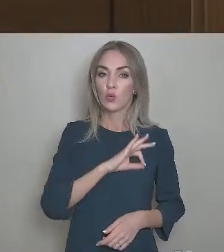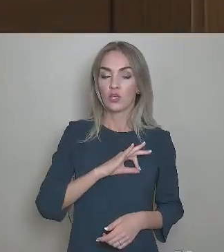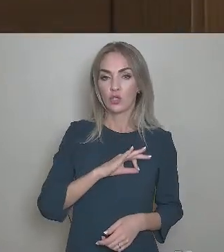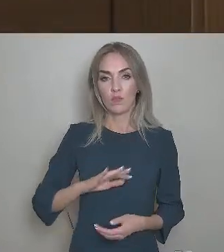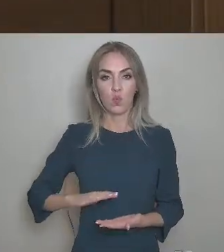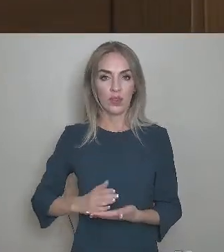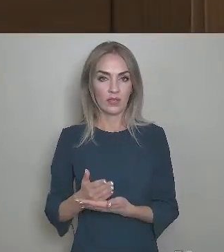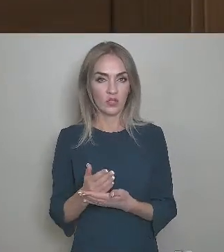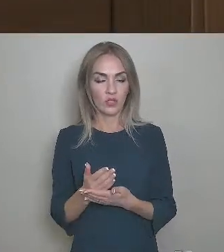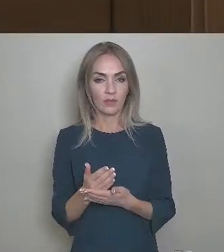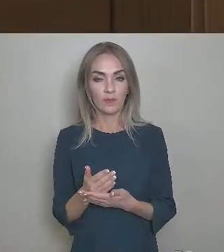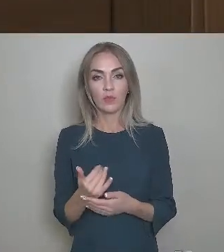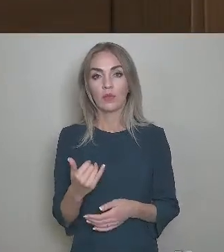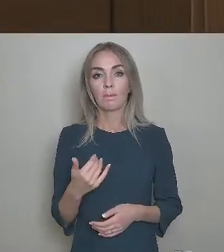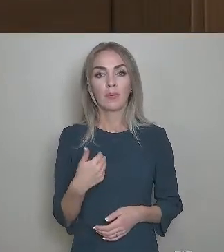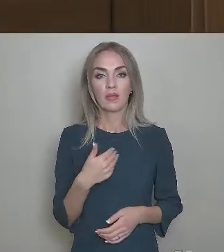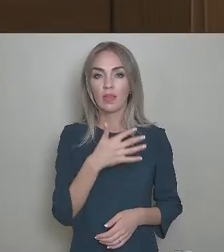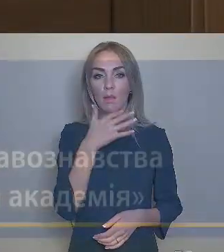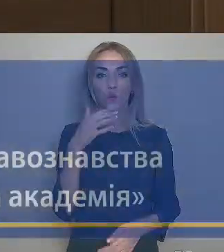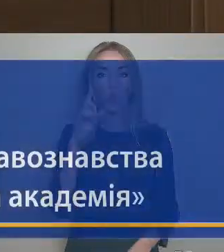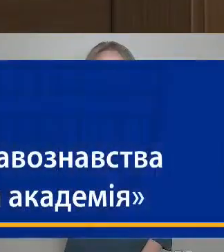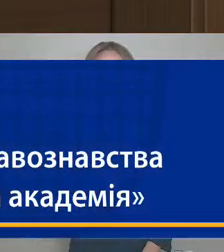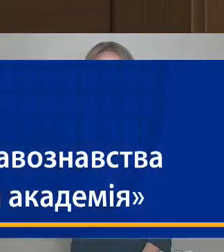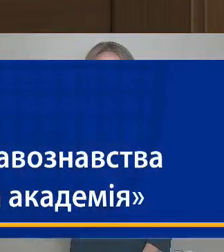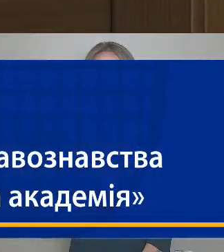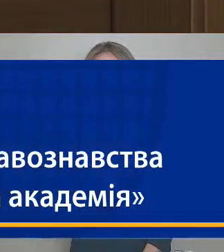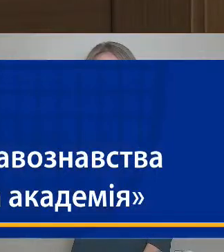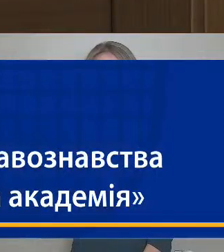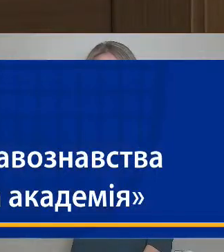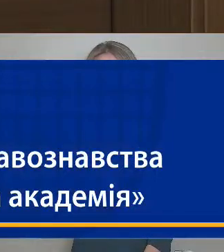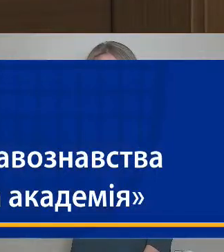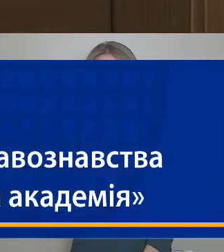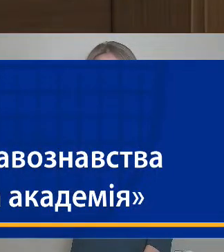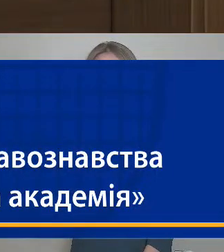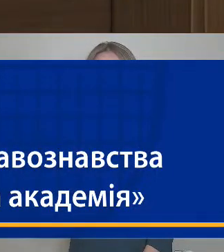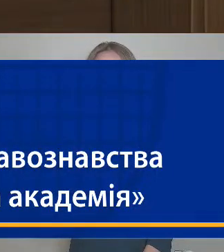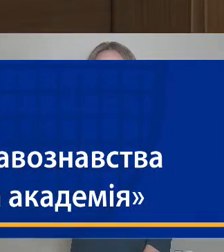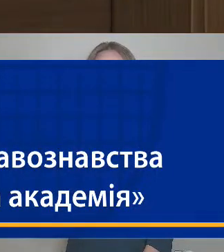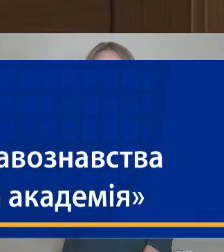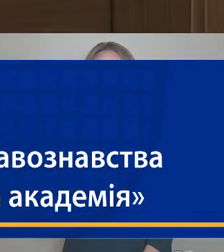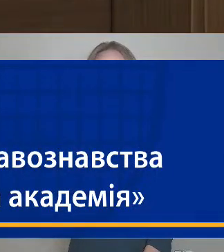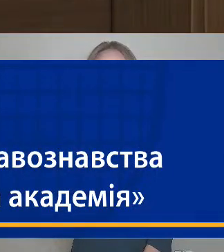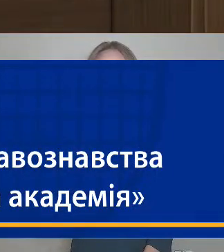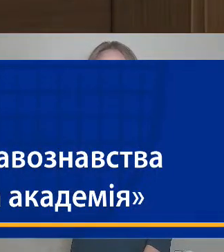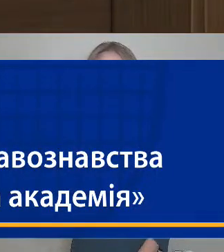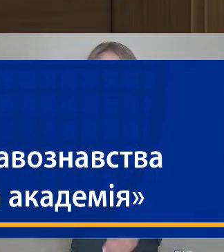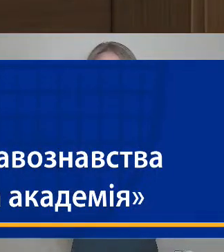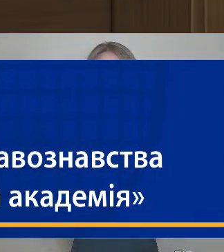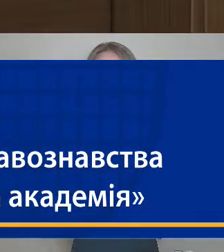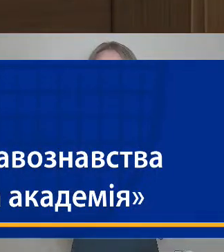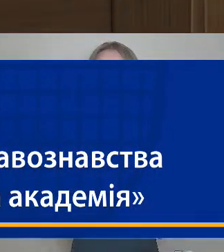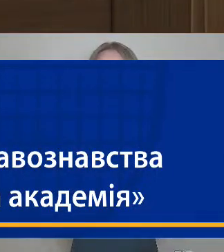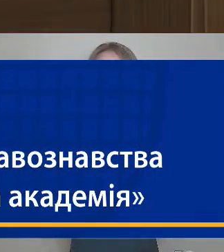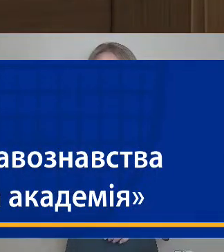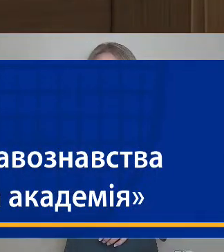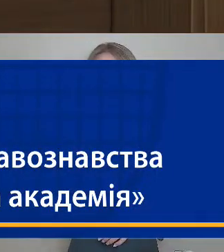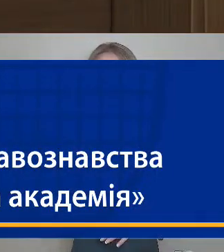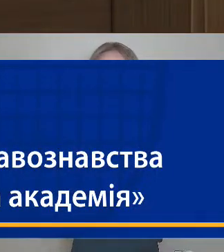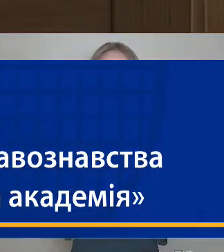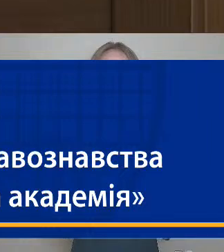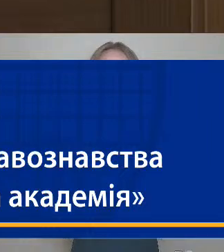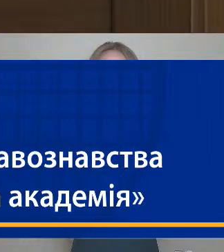a political component and a legal component here. I would like to discuss the legal component. From the point of view of legal component,